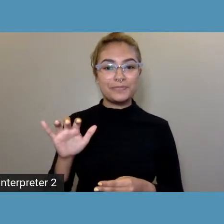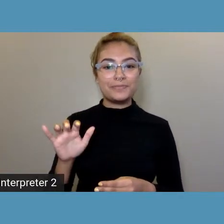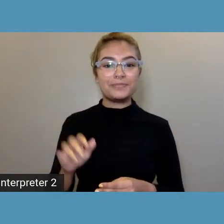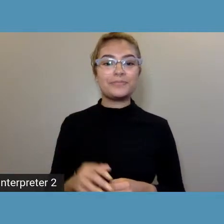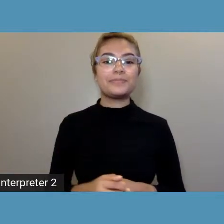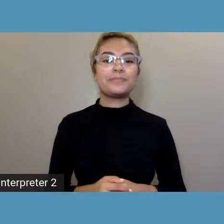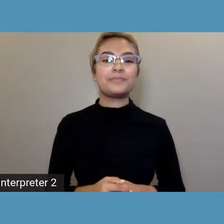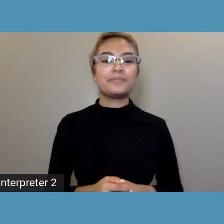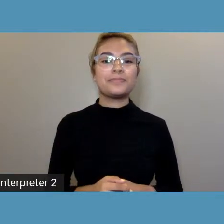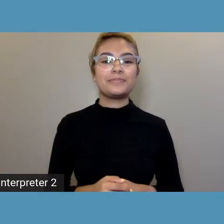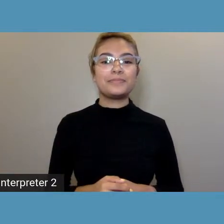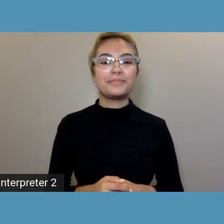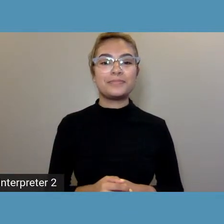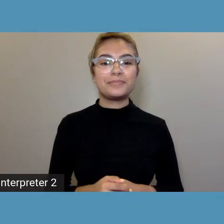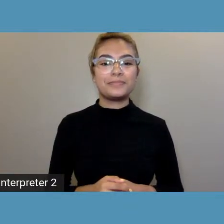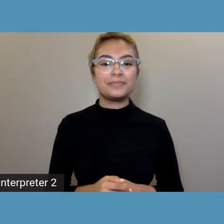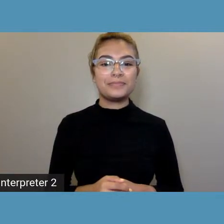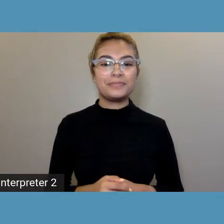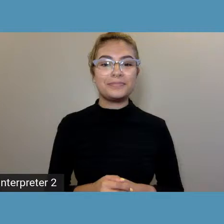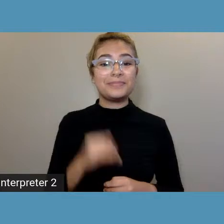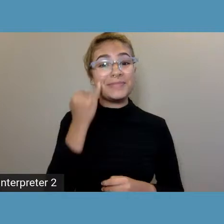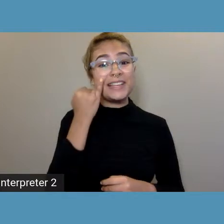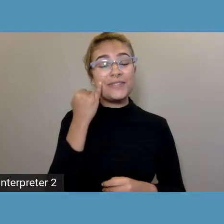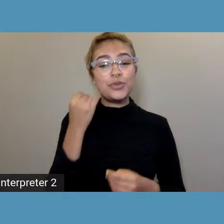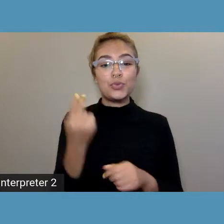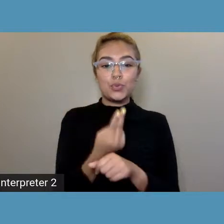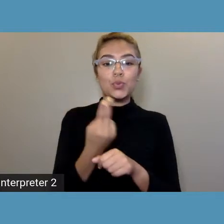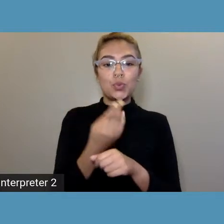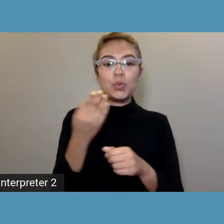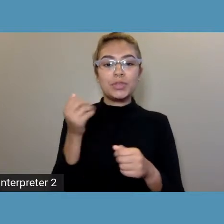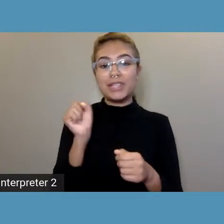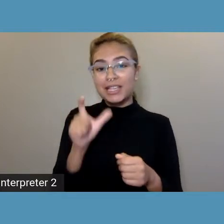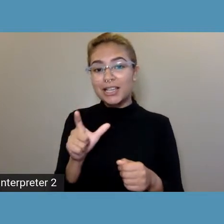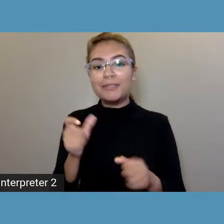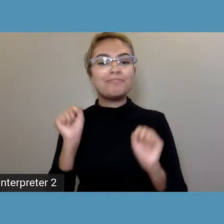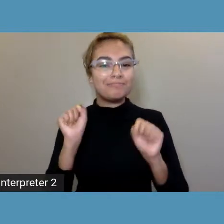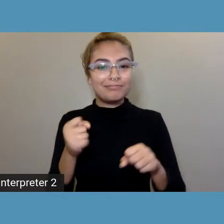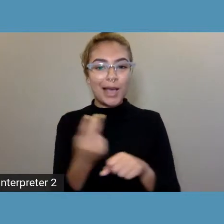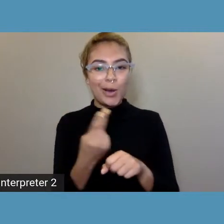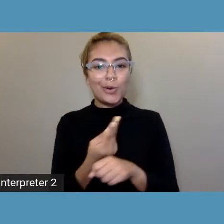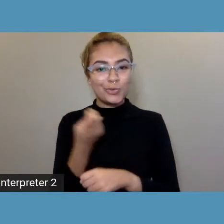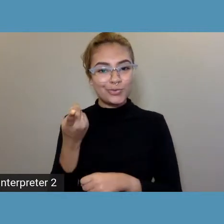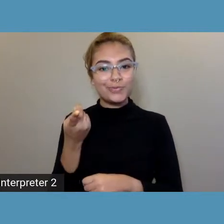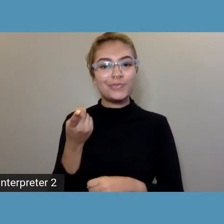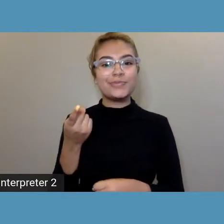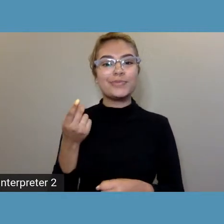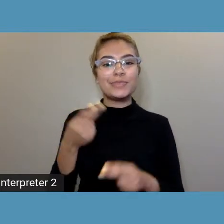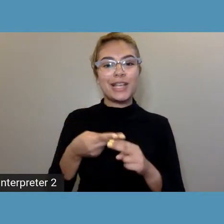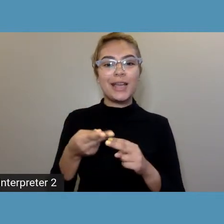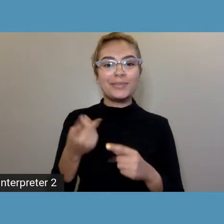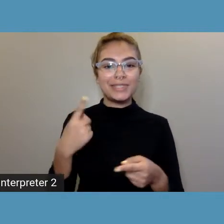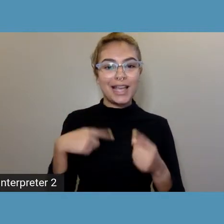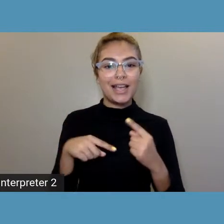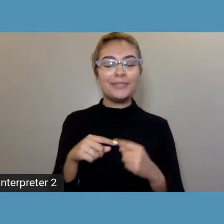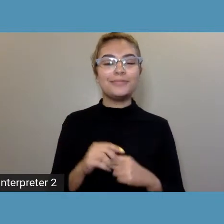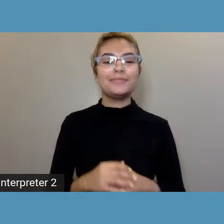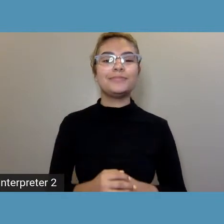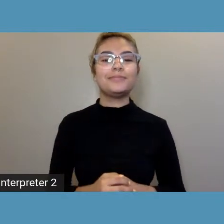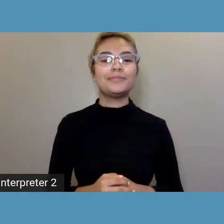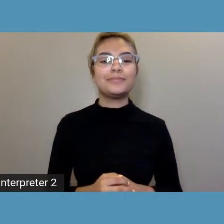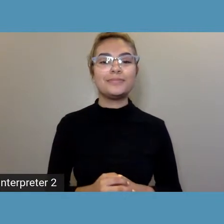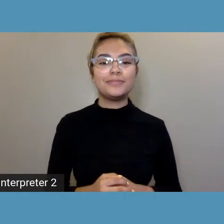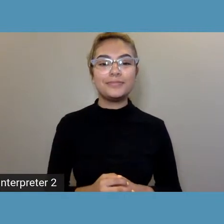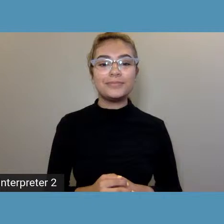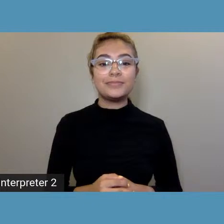So if you speak with ASL, feel free to refer to me as that. So anyway, we're